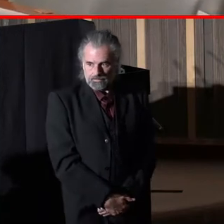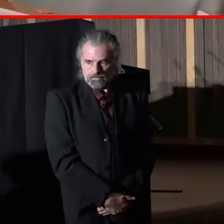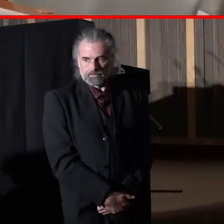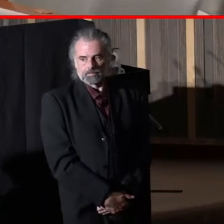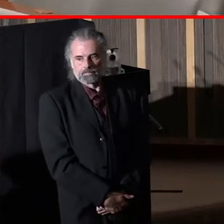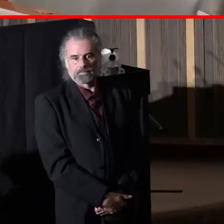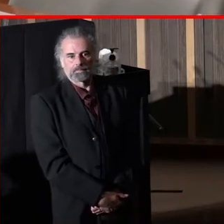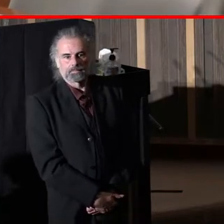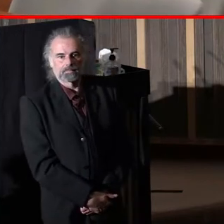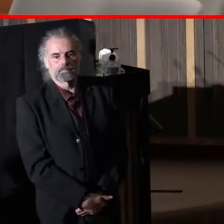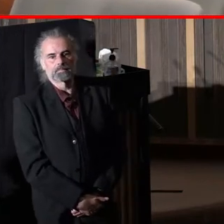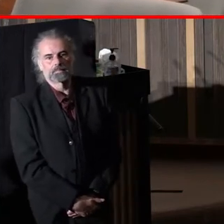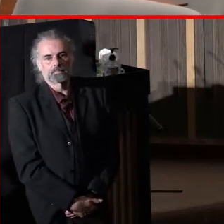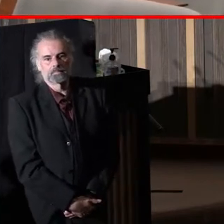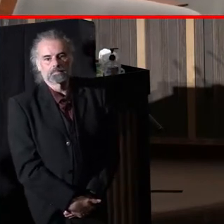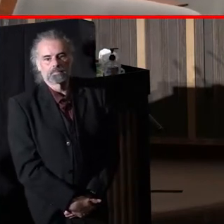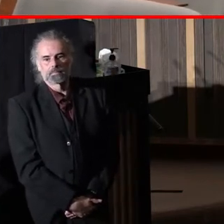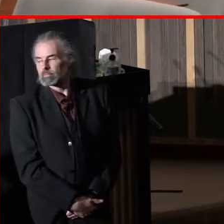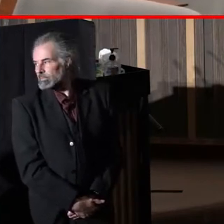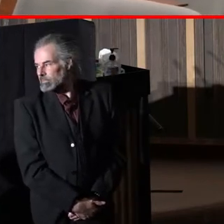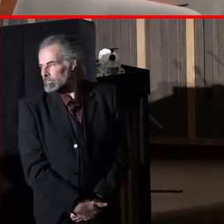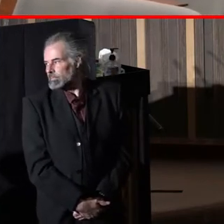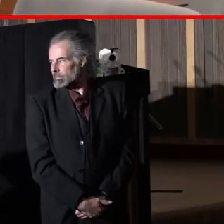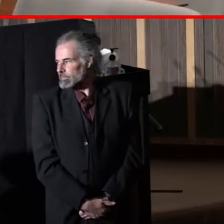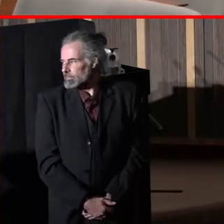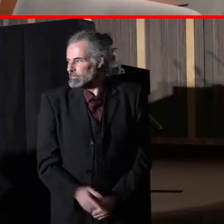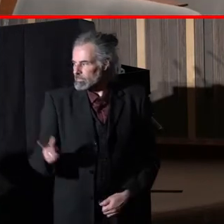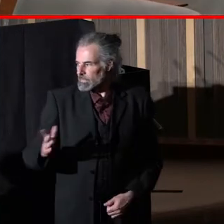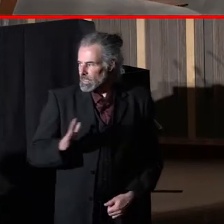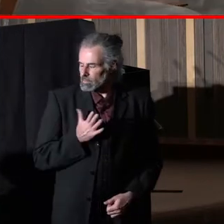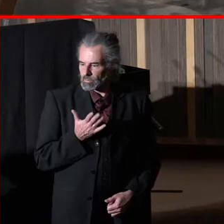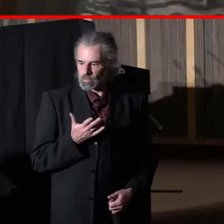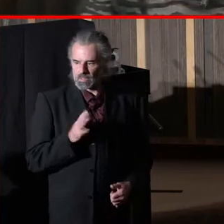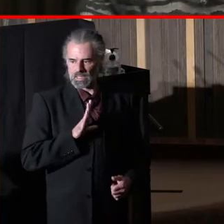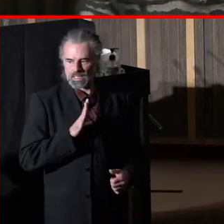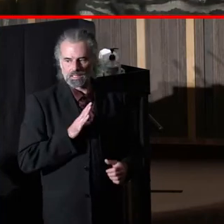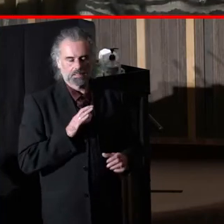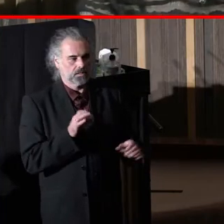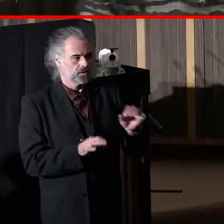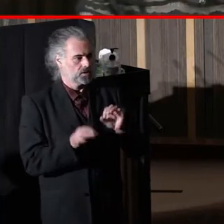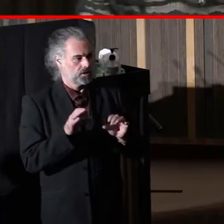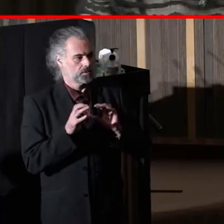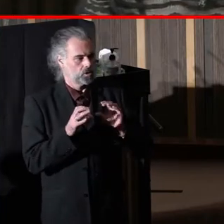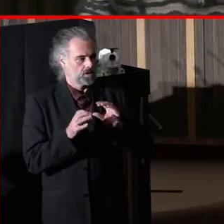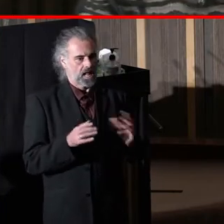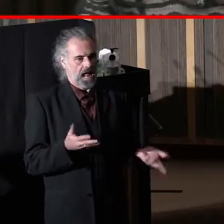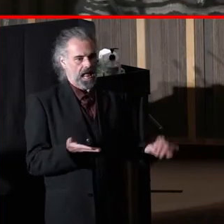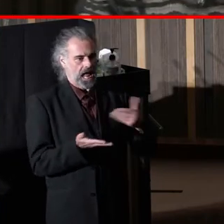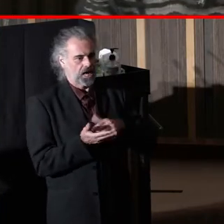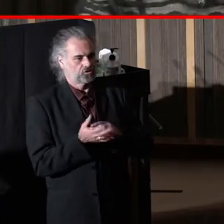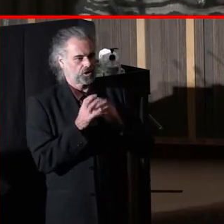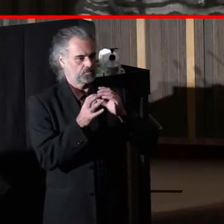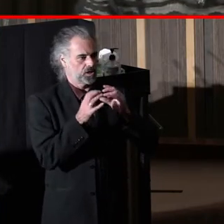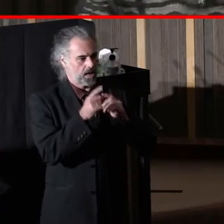research yet? What's interesting in a way is that we might need science communication communicators.